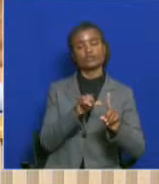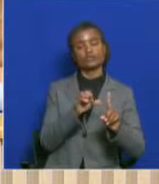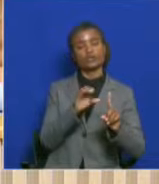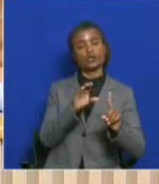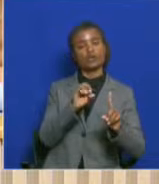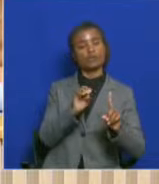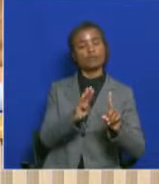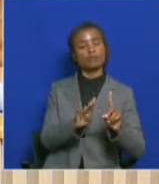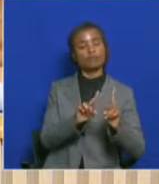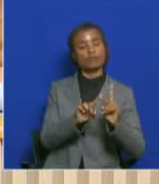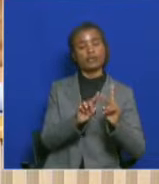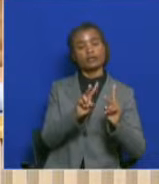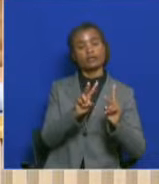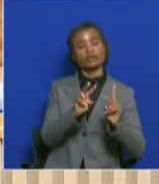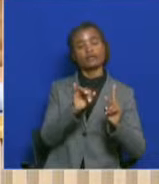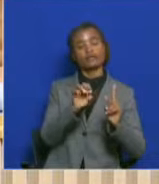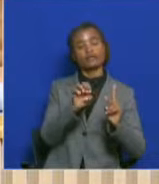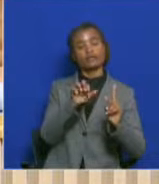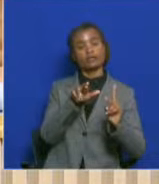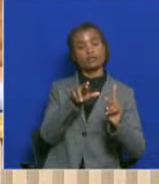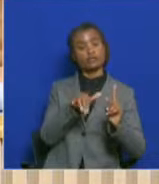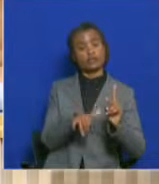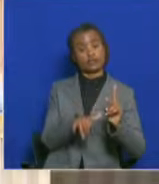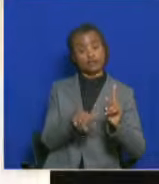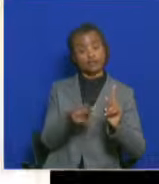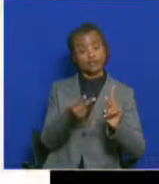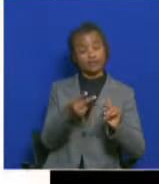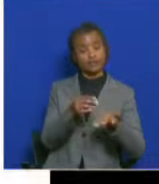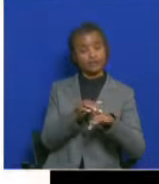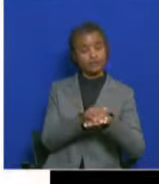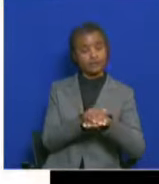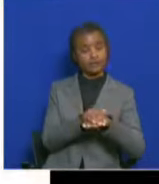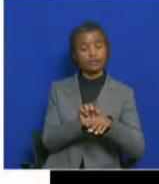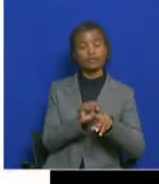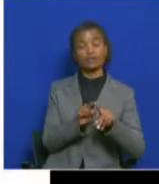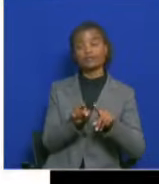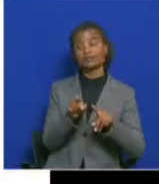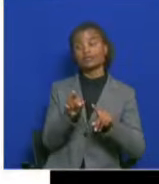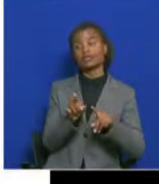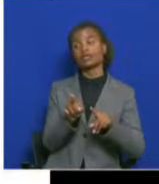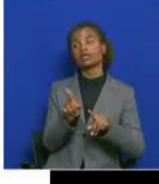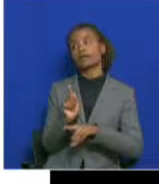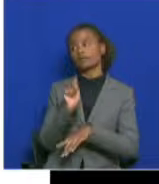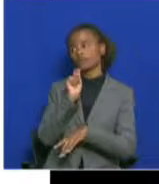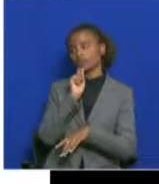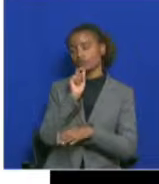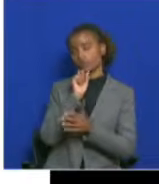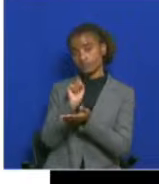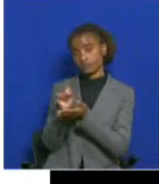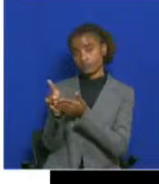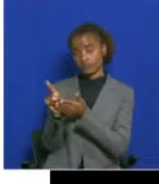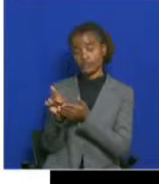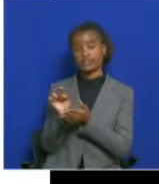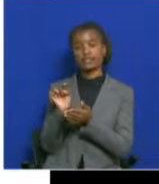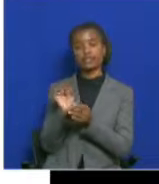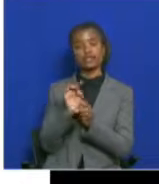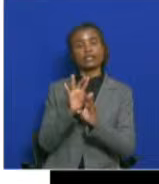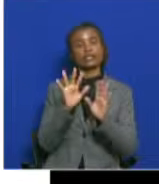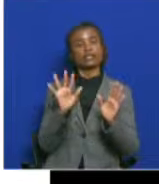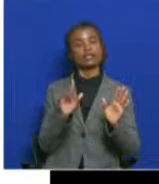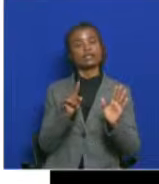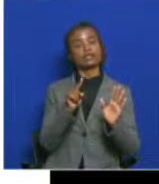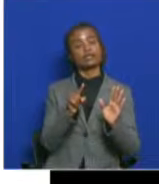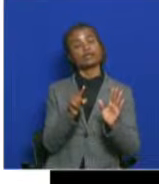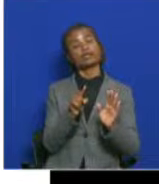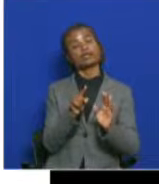the response from the counterpart is, good morning, General, it's clear, as all the articles are written by a single